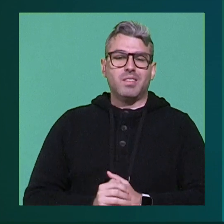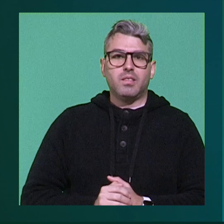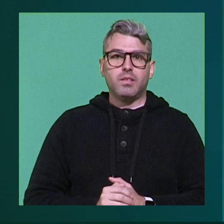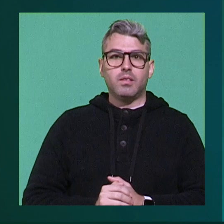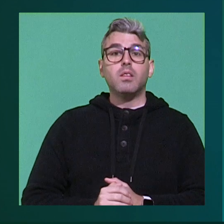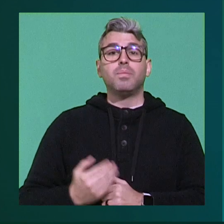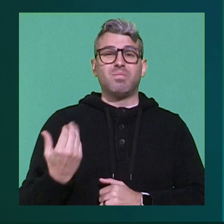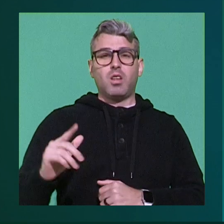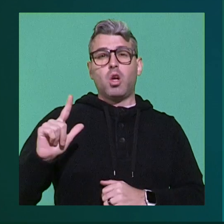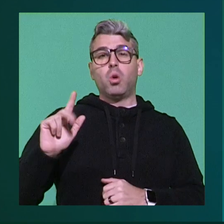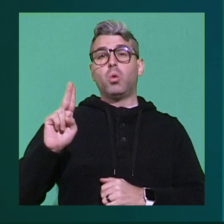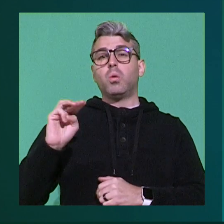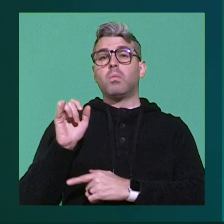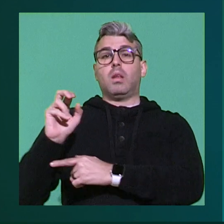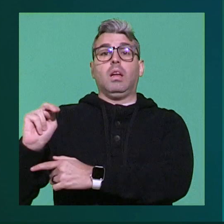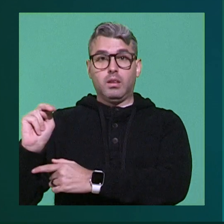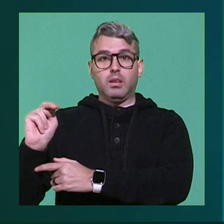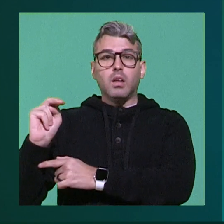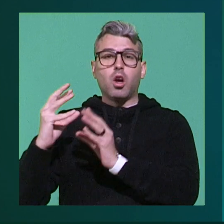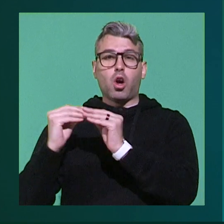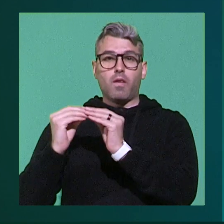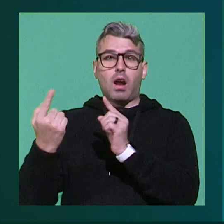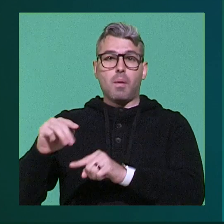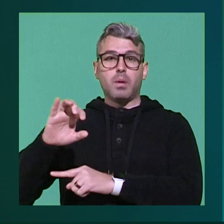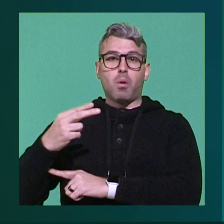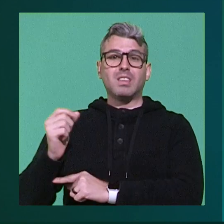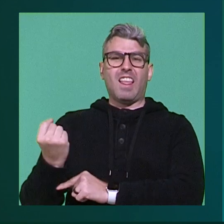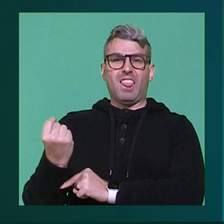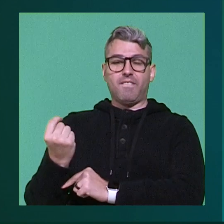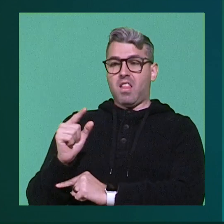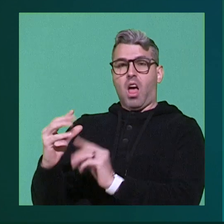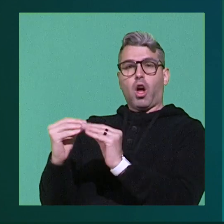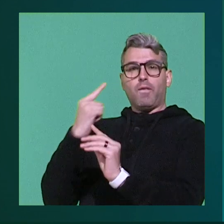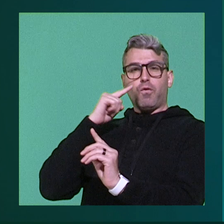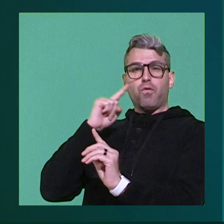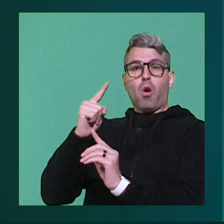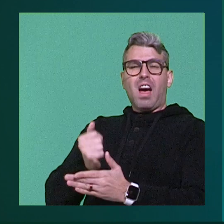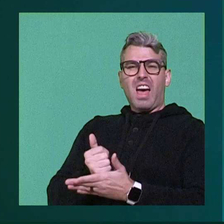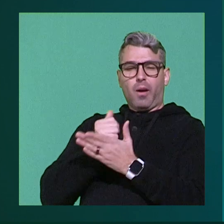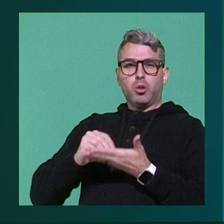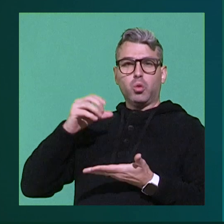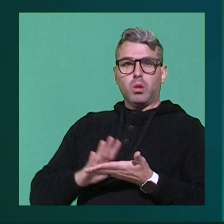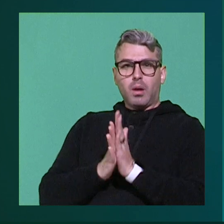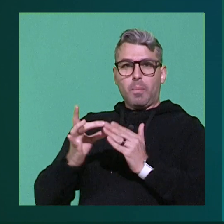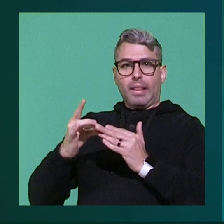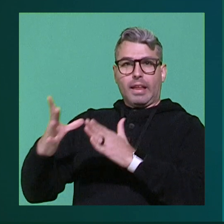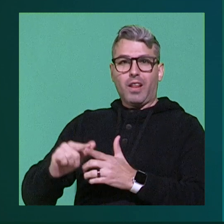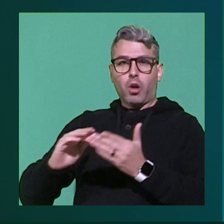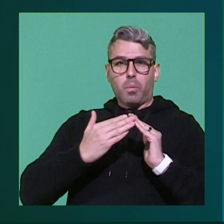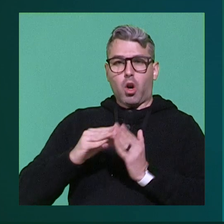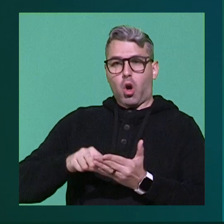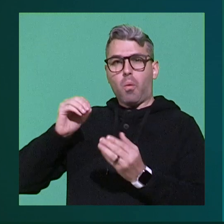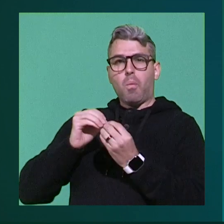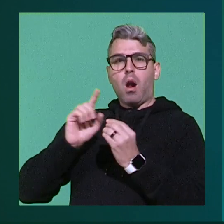The Lu Mien Student Conference is at Sacramento State on March 11th. This conference is to help students become leaders in their community and help